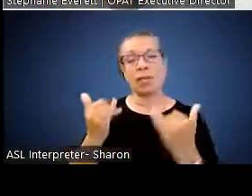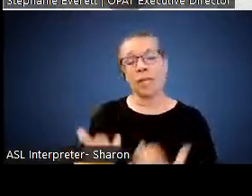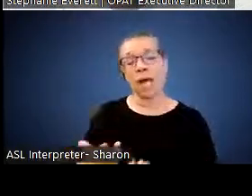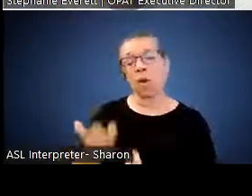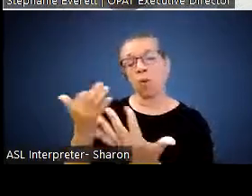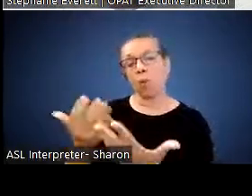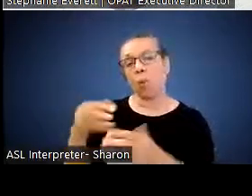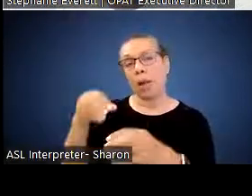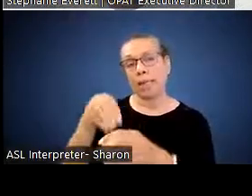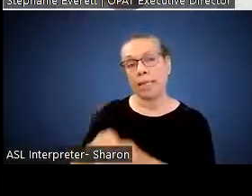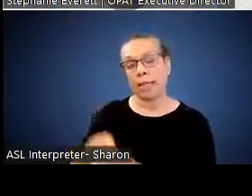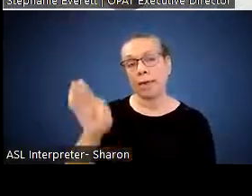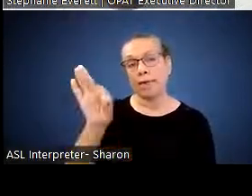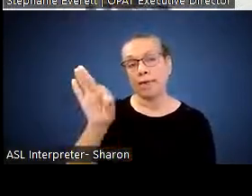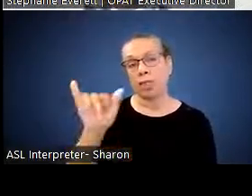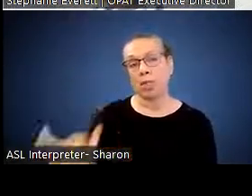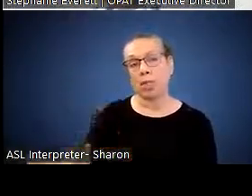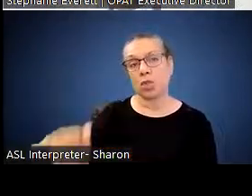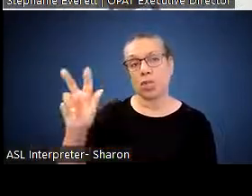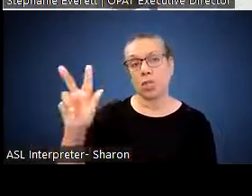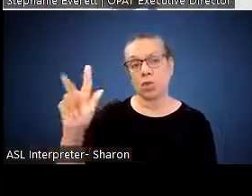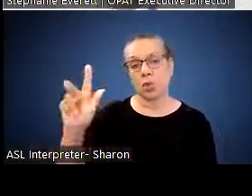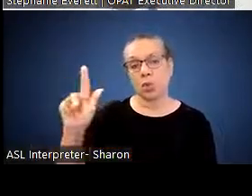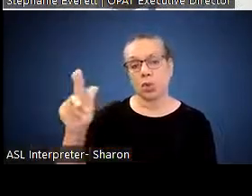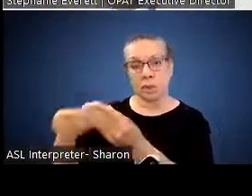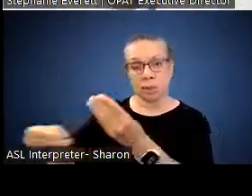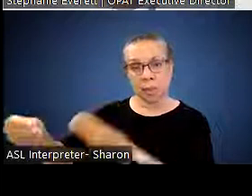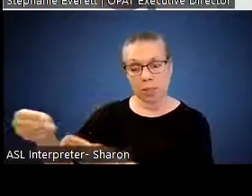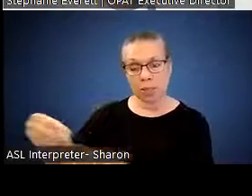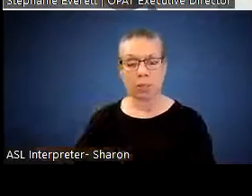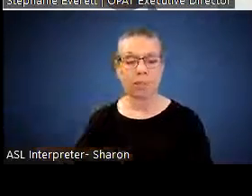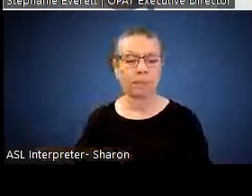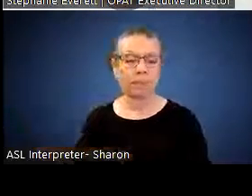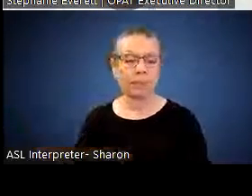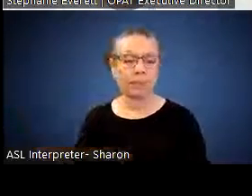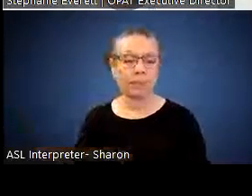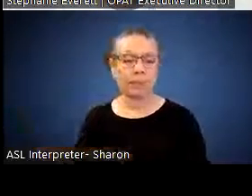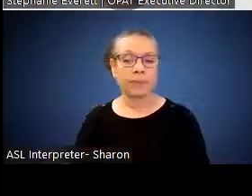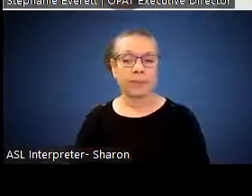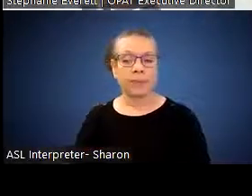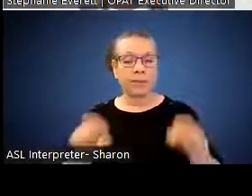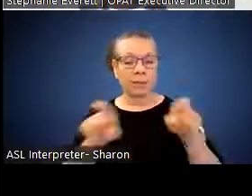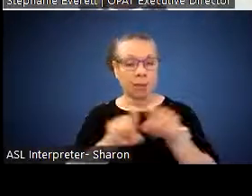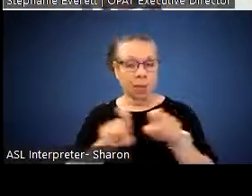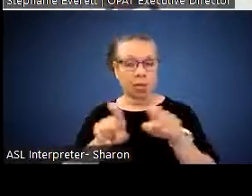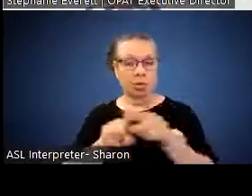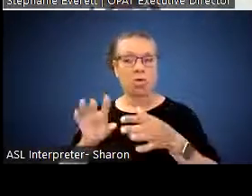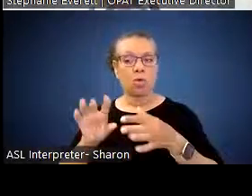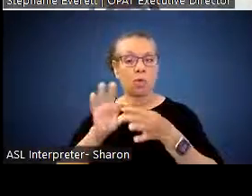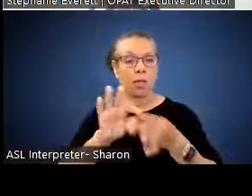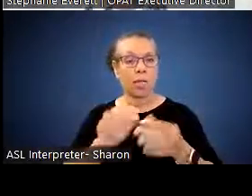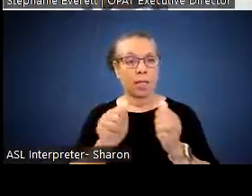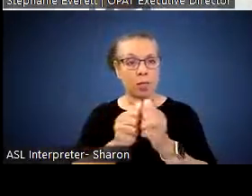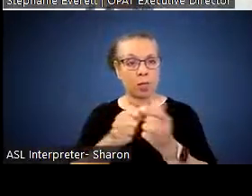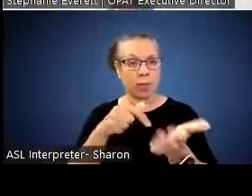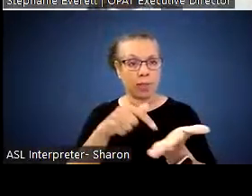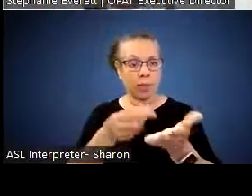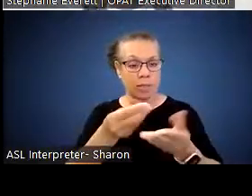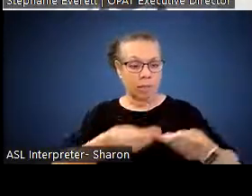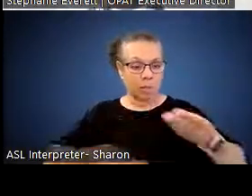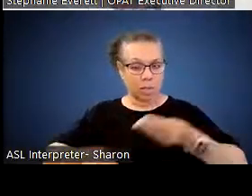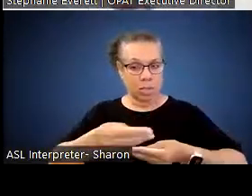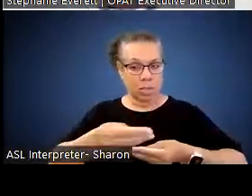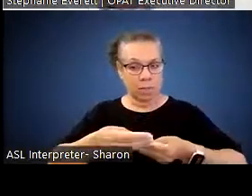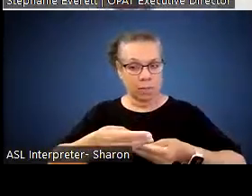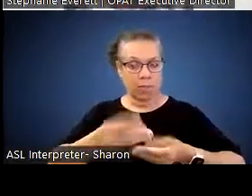FY23 budget. We also, as part of the budget process,